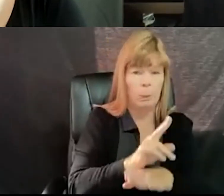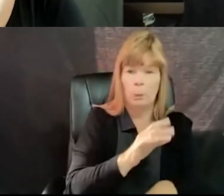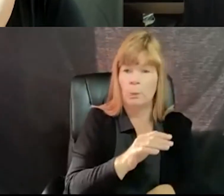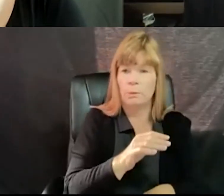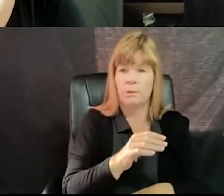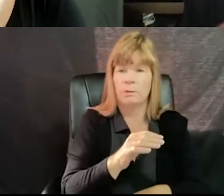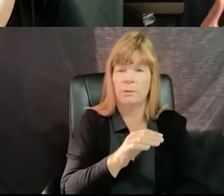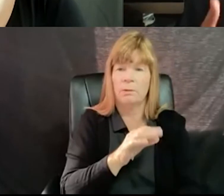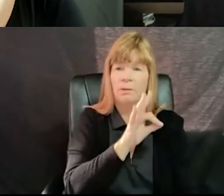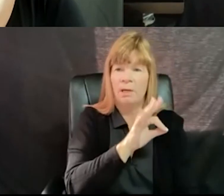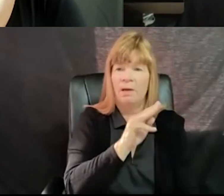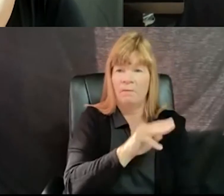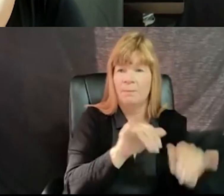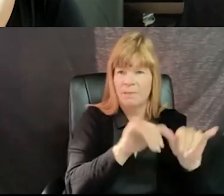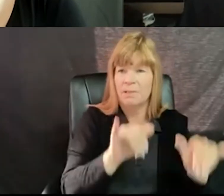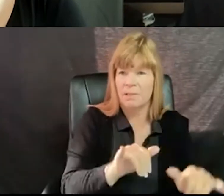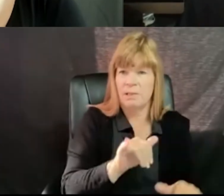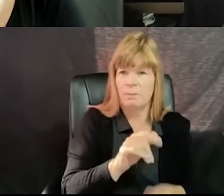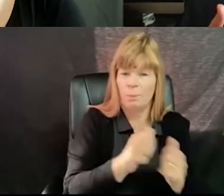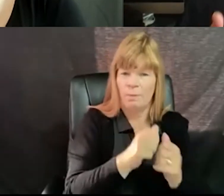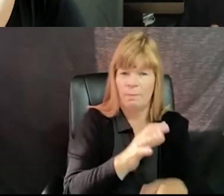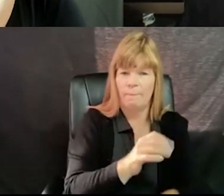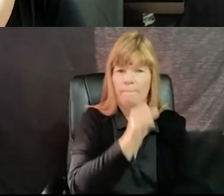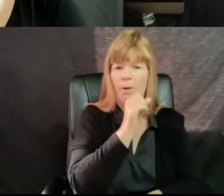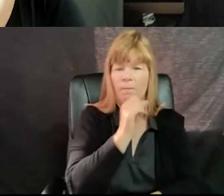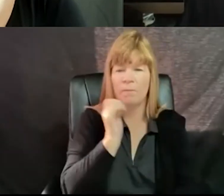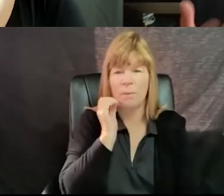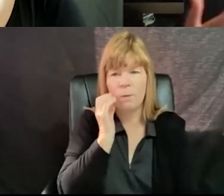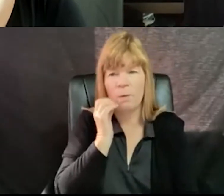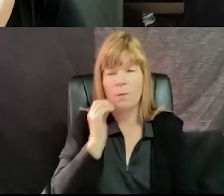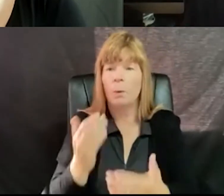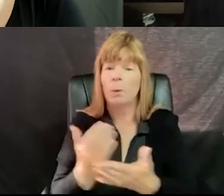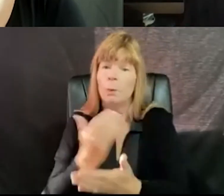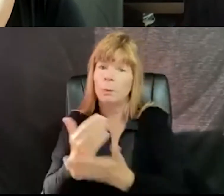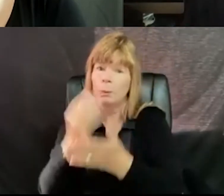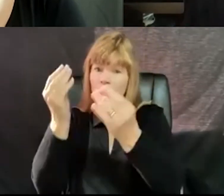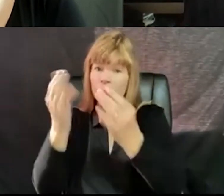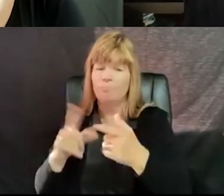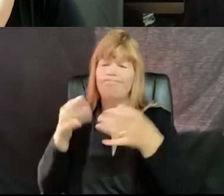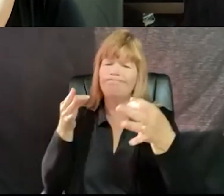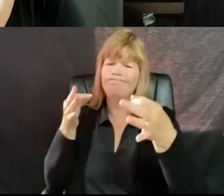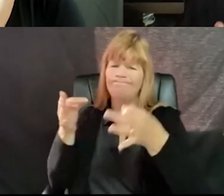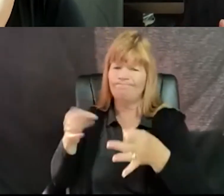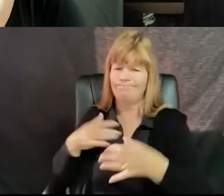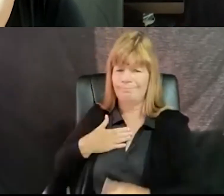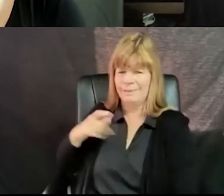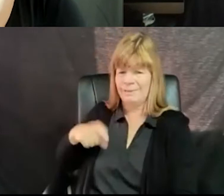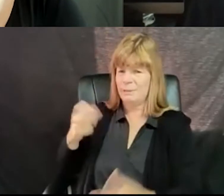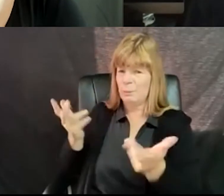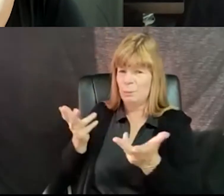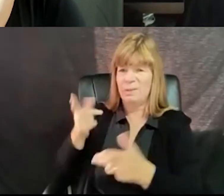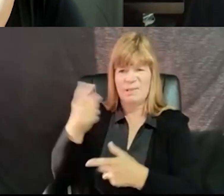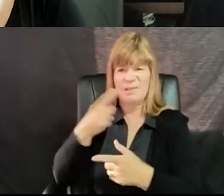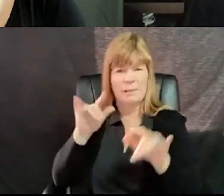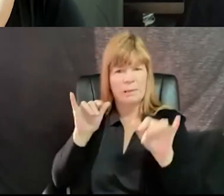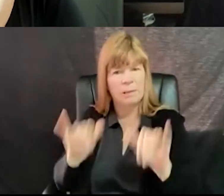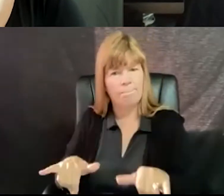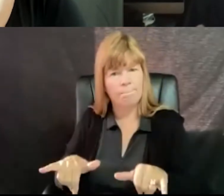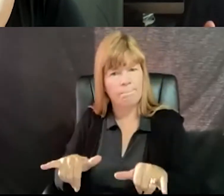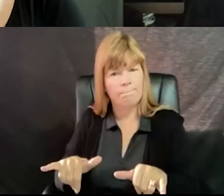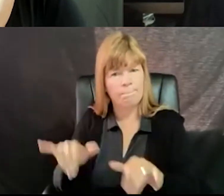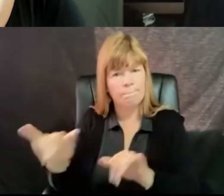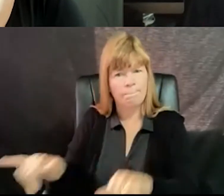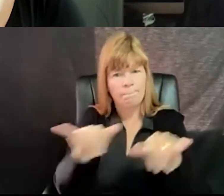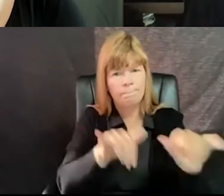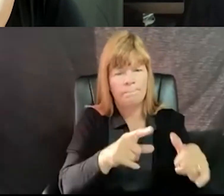So new teacher, I explained to them my needs, and he said the same thing as the first teacher,